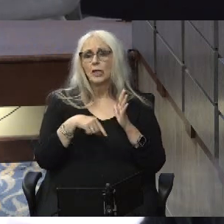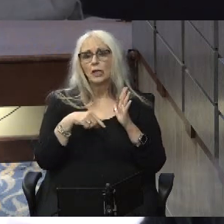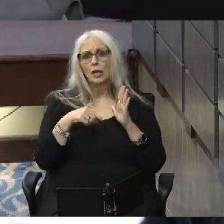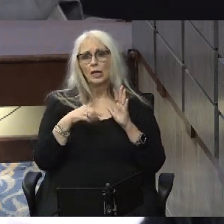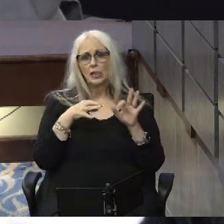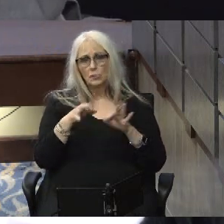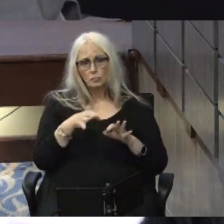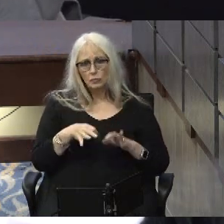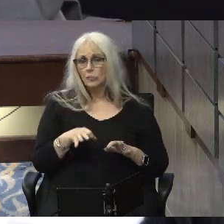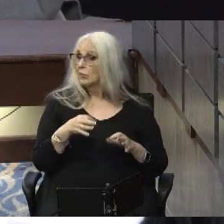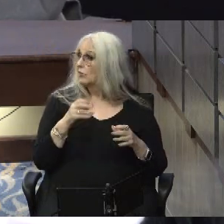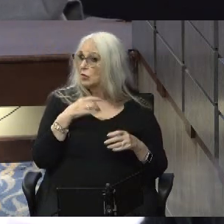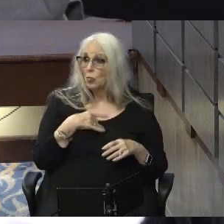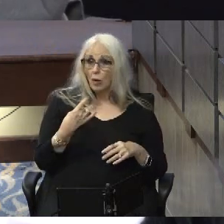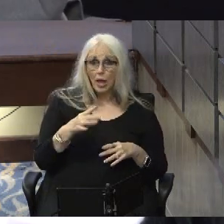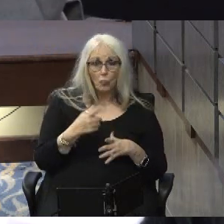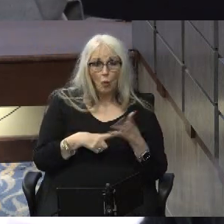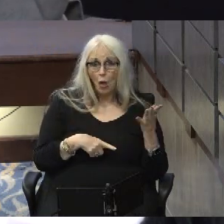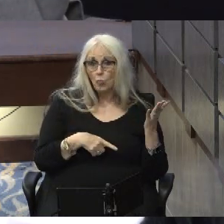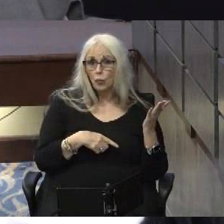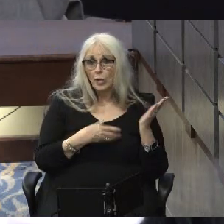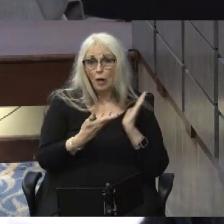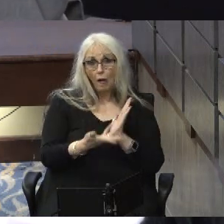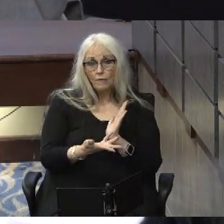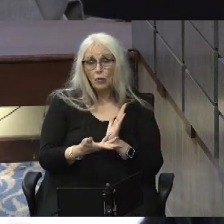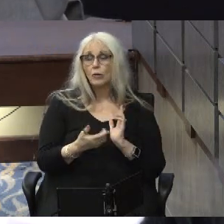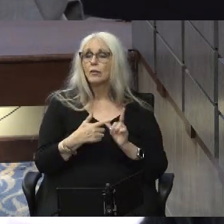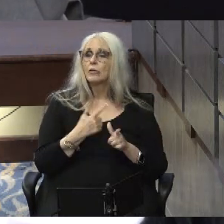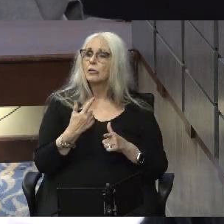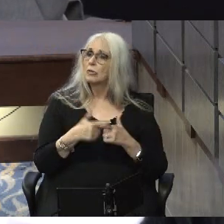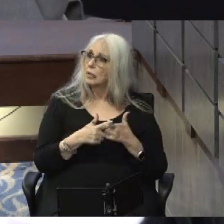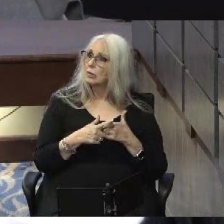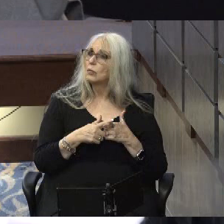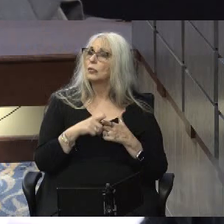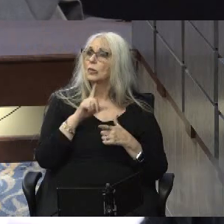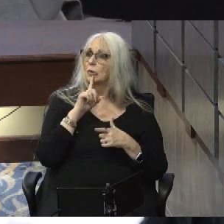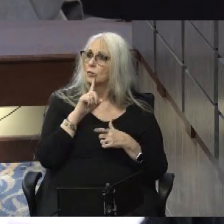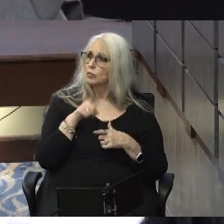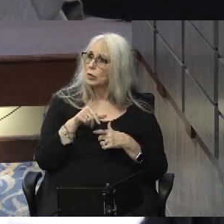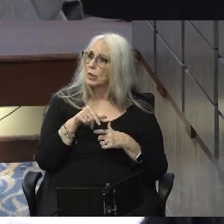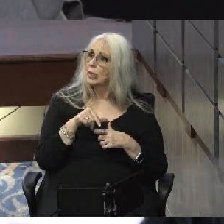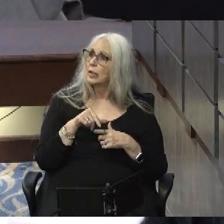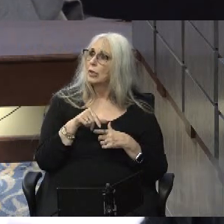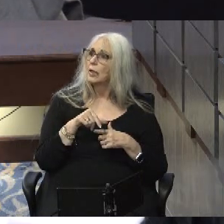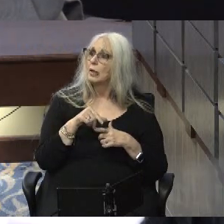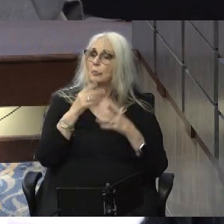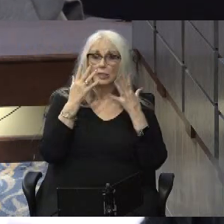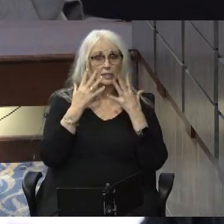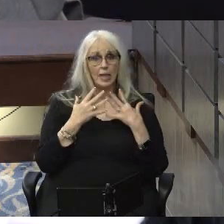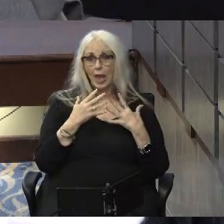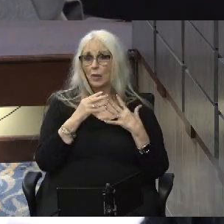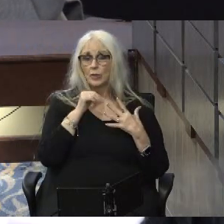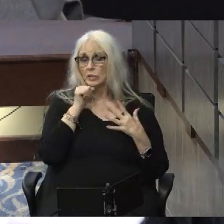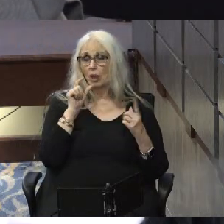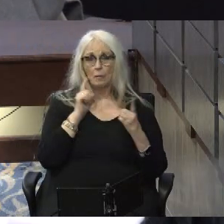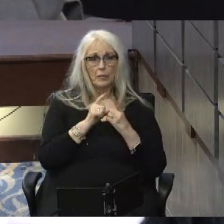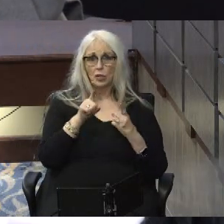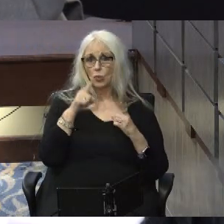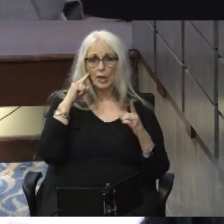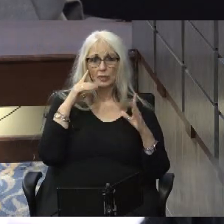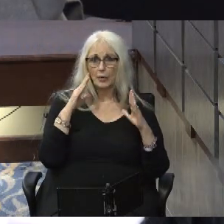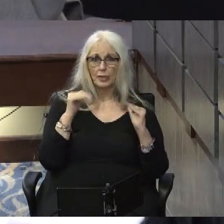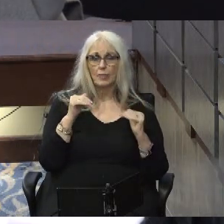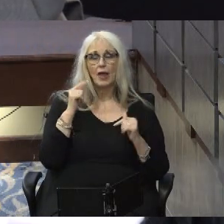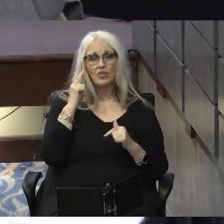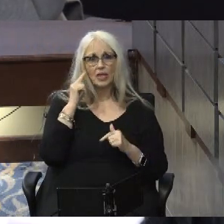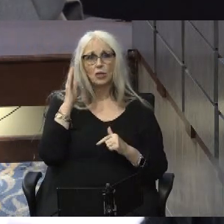you don't like what we give you then, I'll certainly be sad that we didn't meet your expectations, because I think we